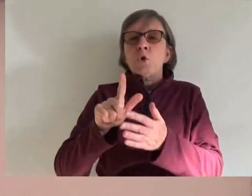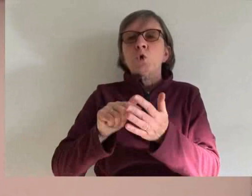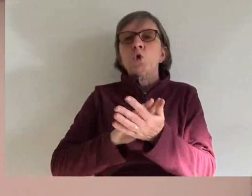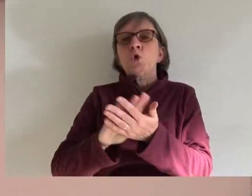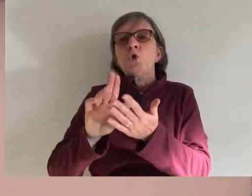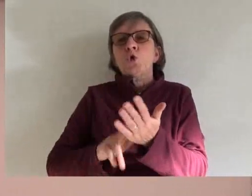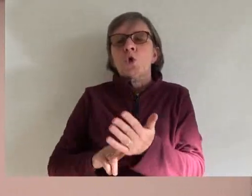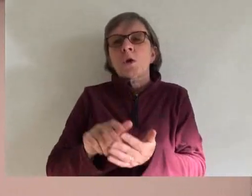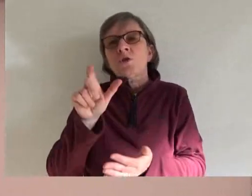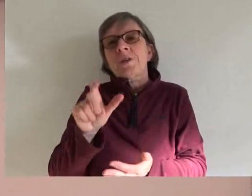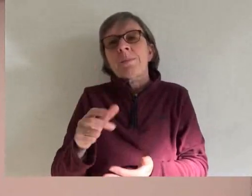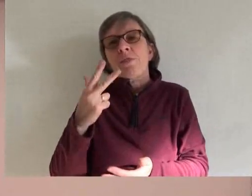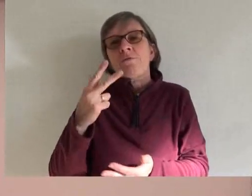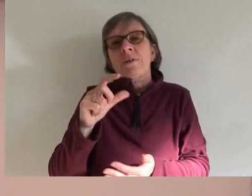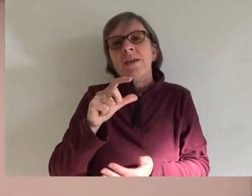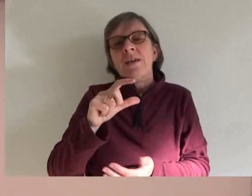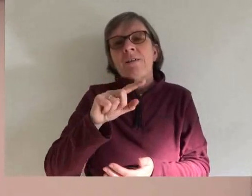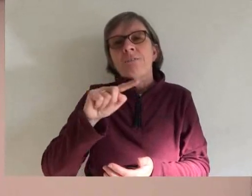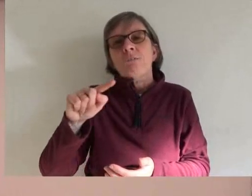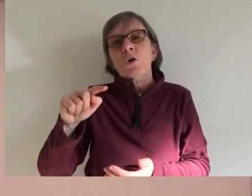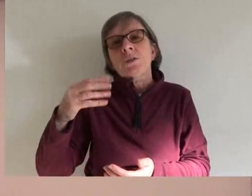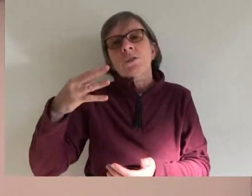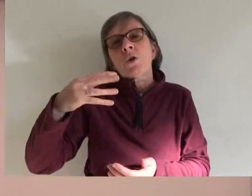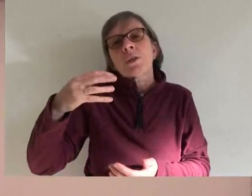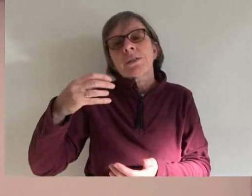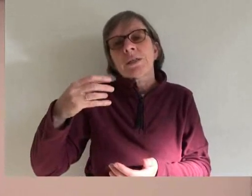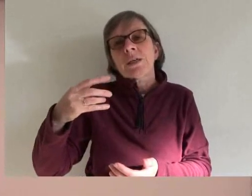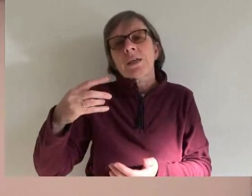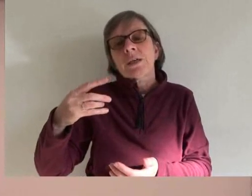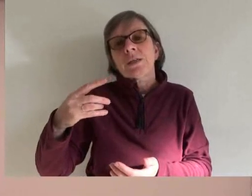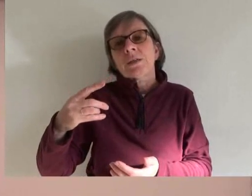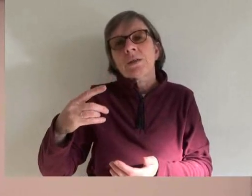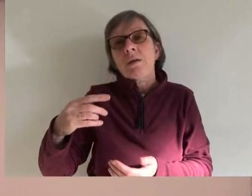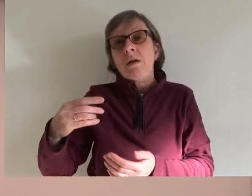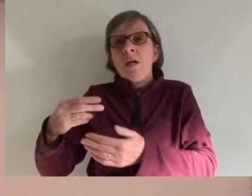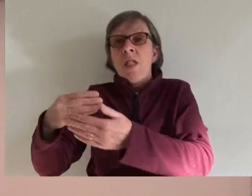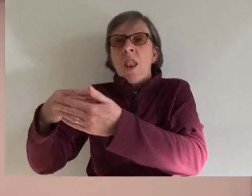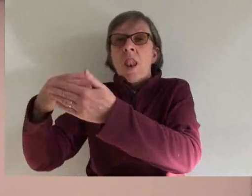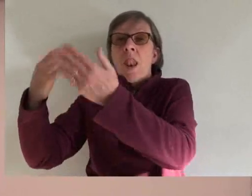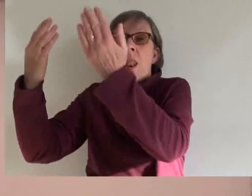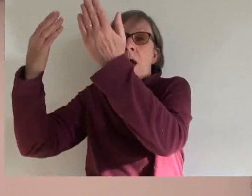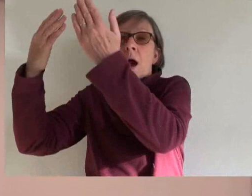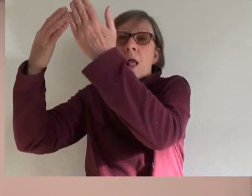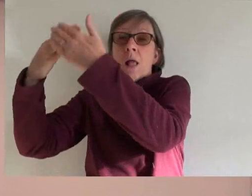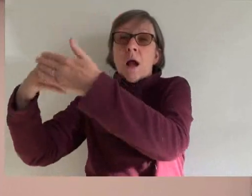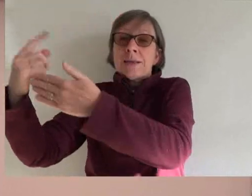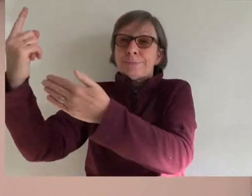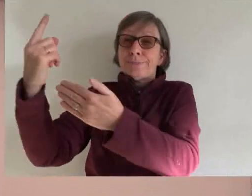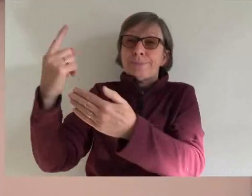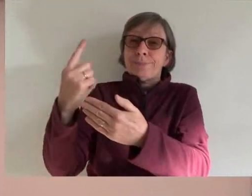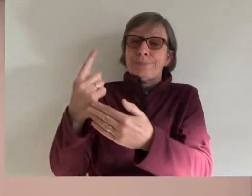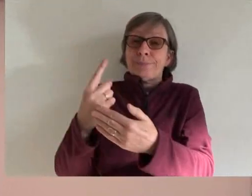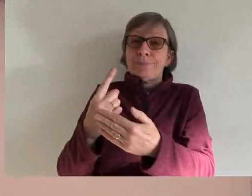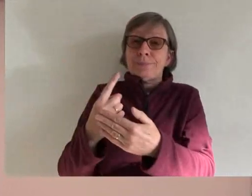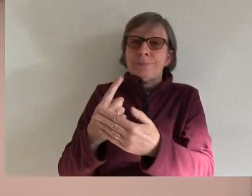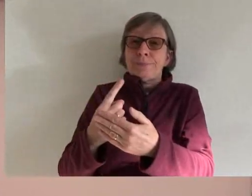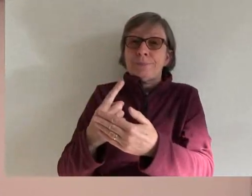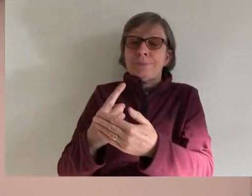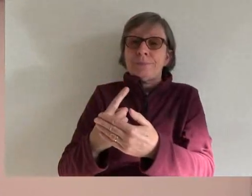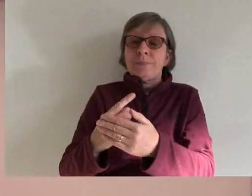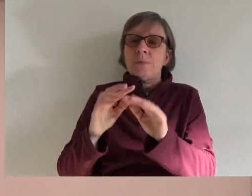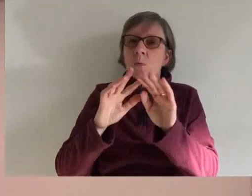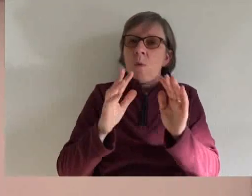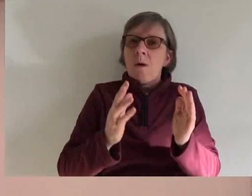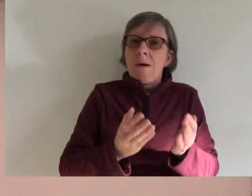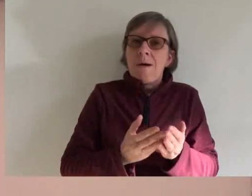verse 19, "Light has come into the world, but people loved darkness instead of light because their deeds